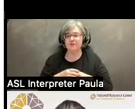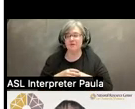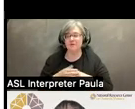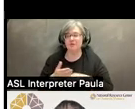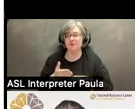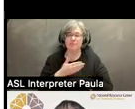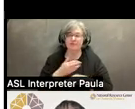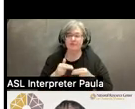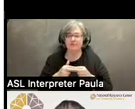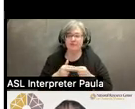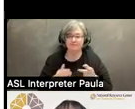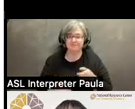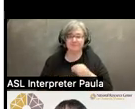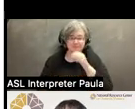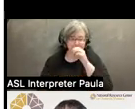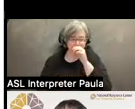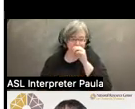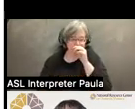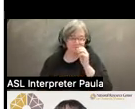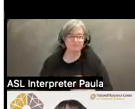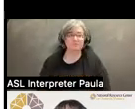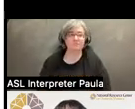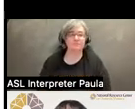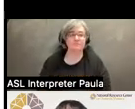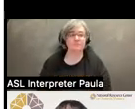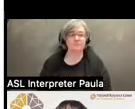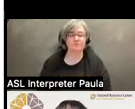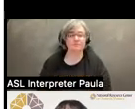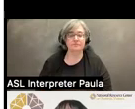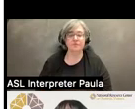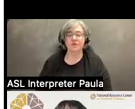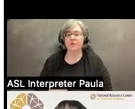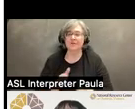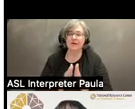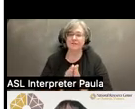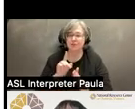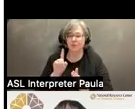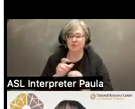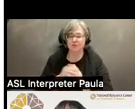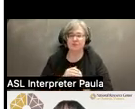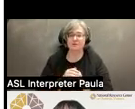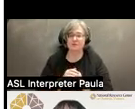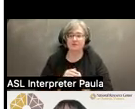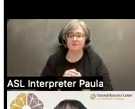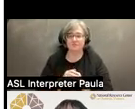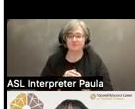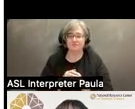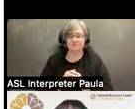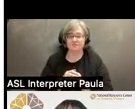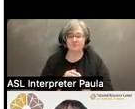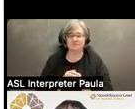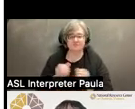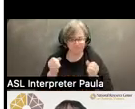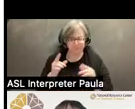previous slide? Mm-hmm. And just to ask a question or 2 here. Sure. Because I know there were a lot of questions in the